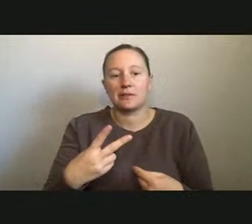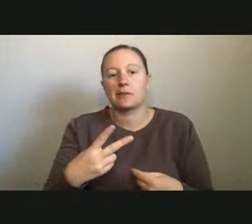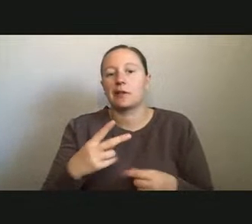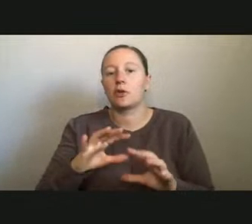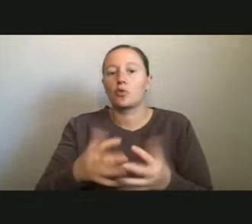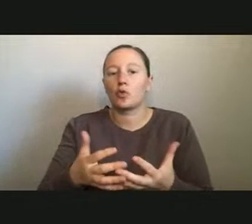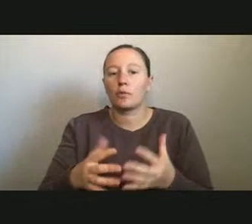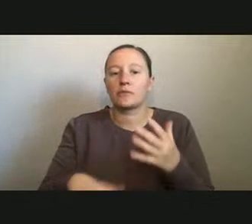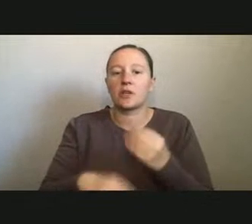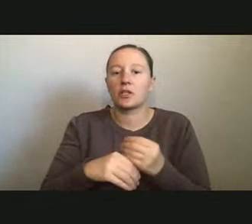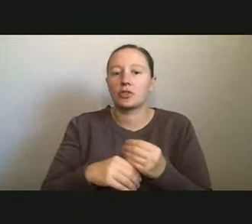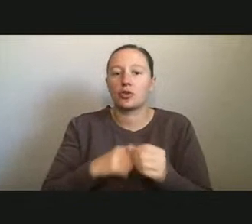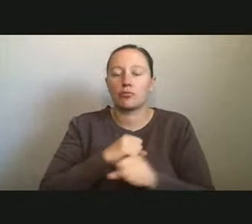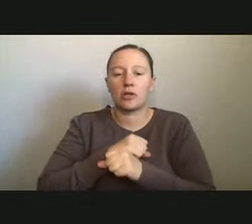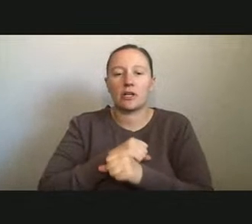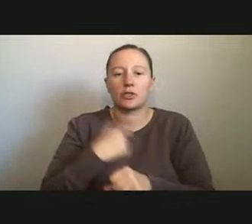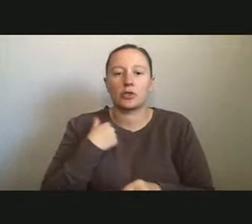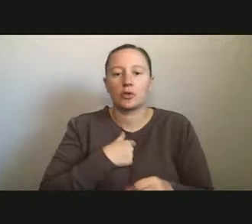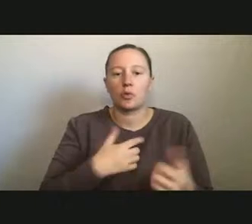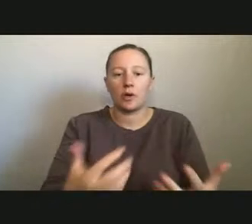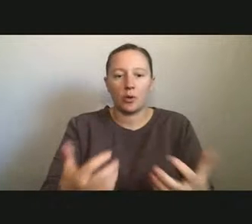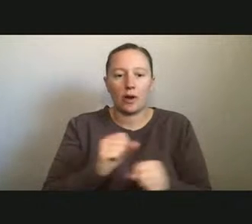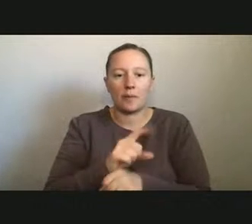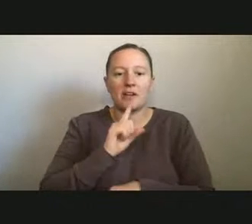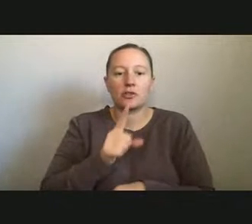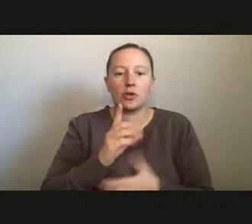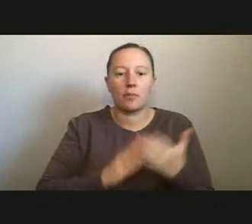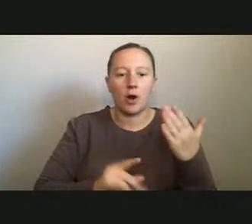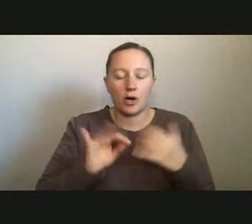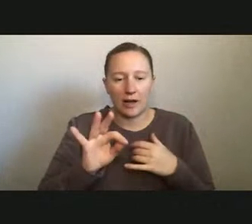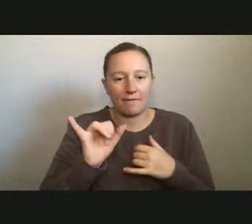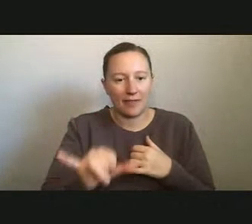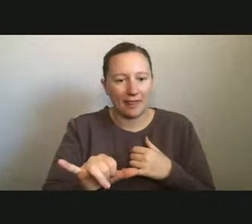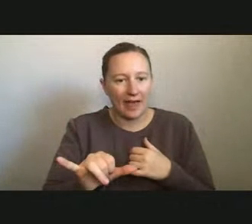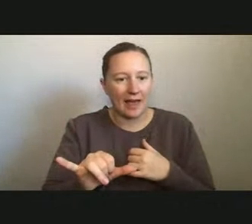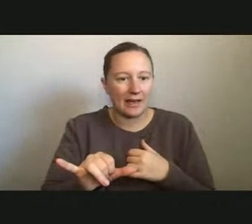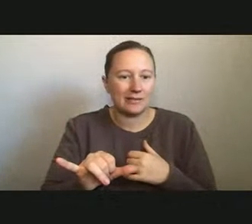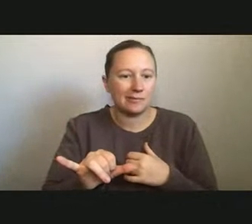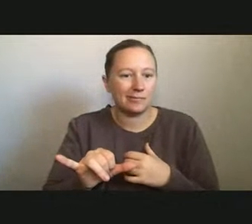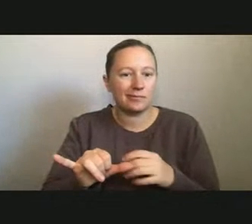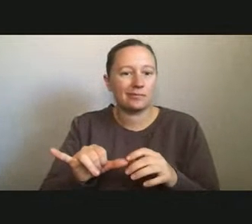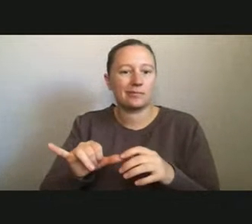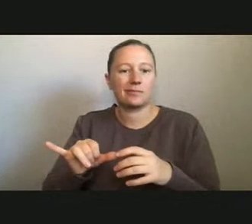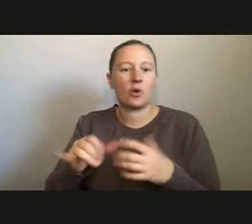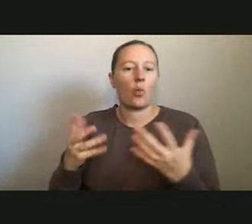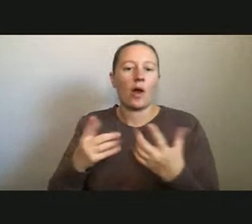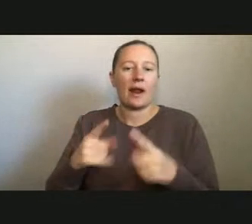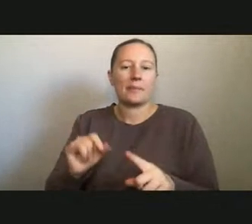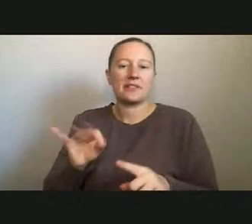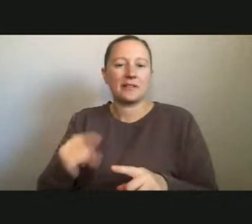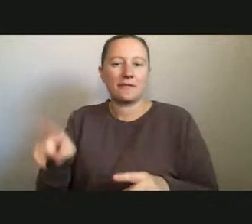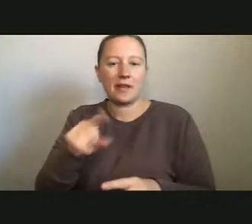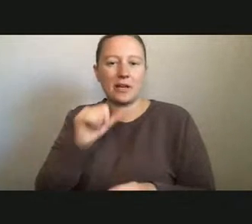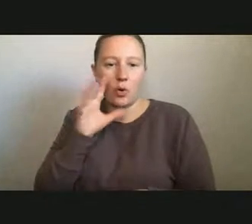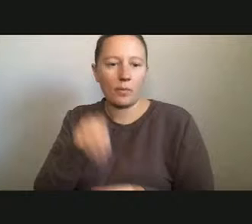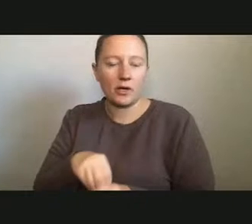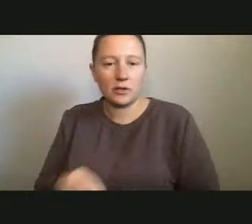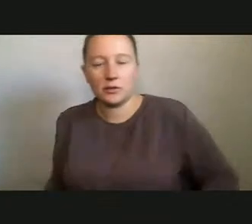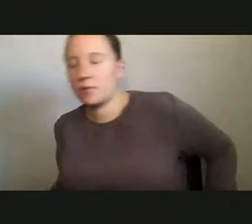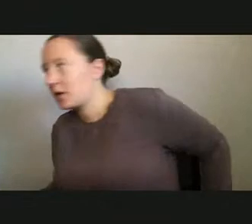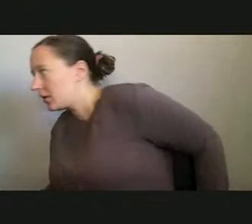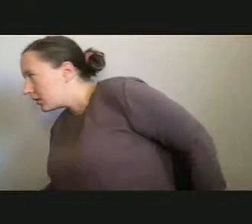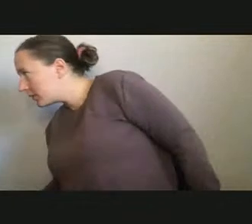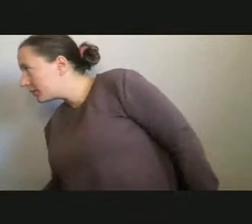we want to make sure that part of that risk assessment also involves what happens if they don't participate. And I think that the current situation